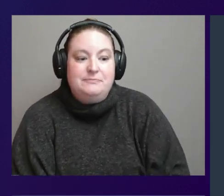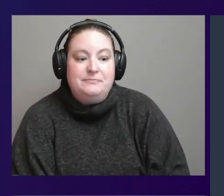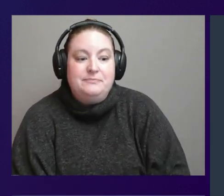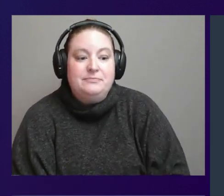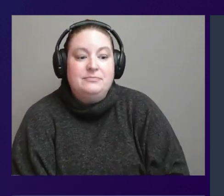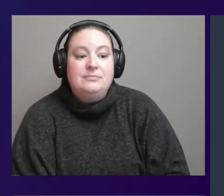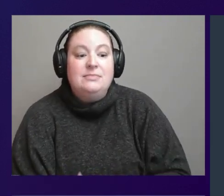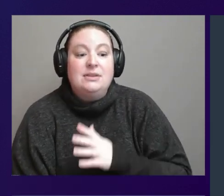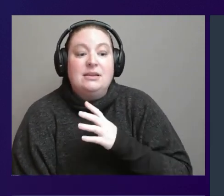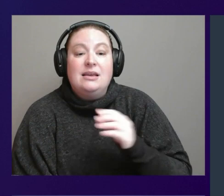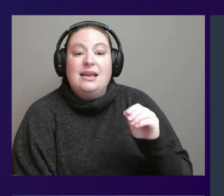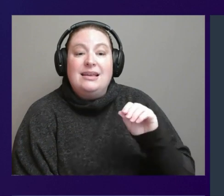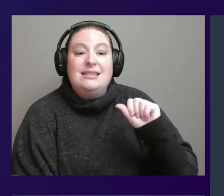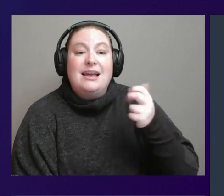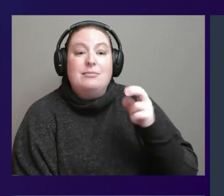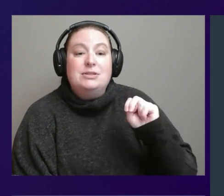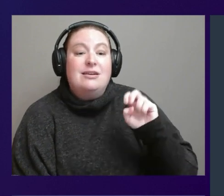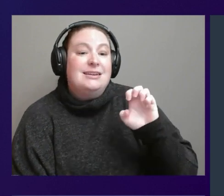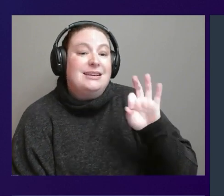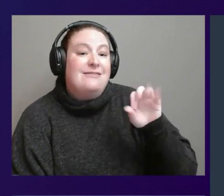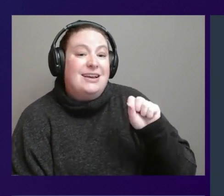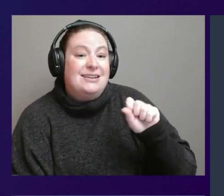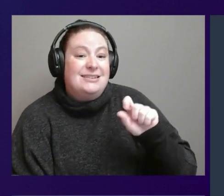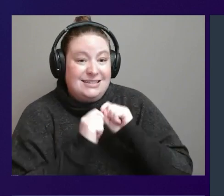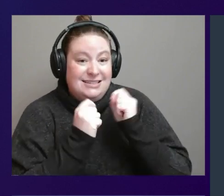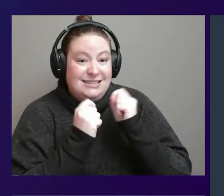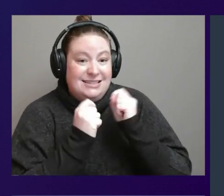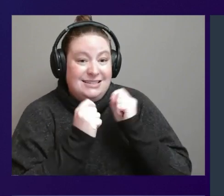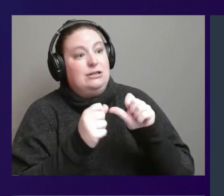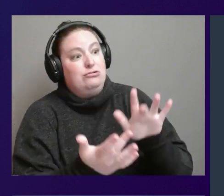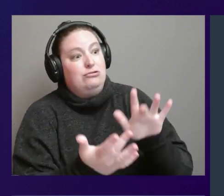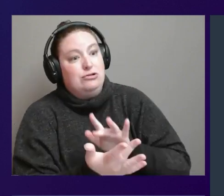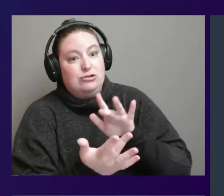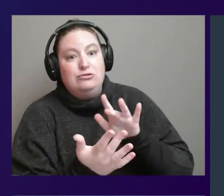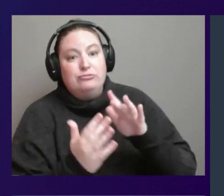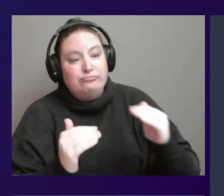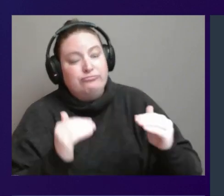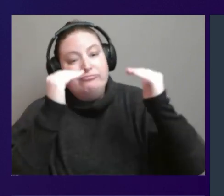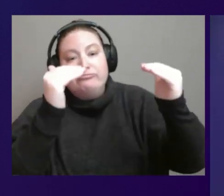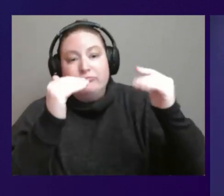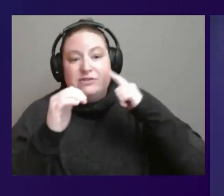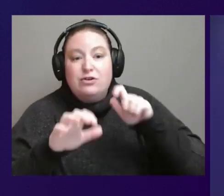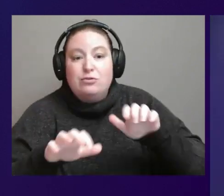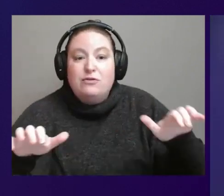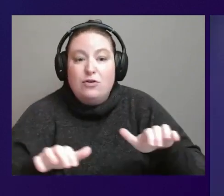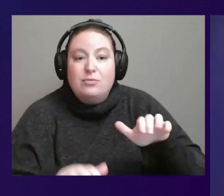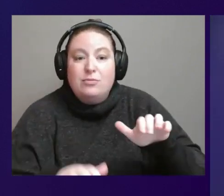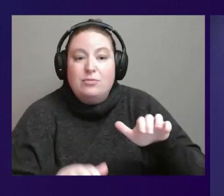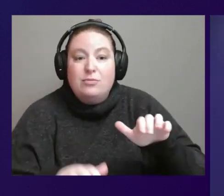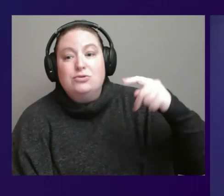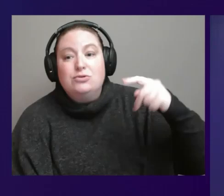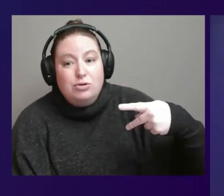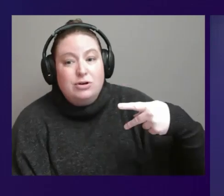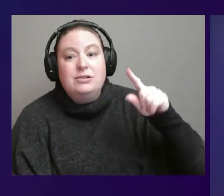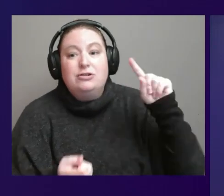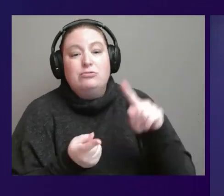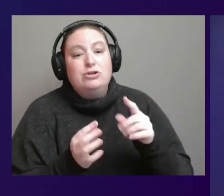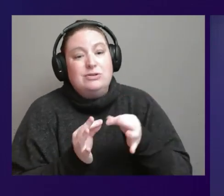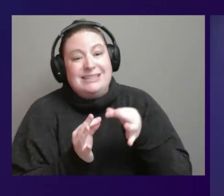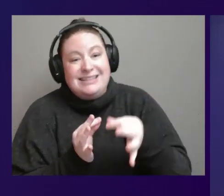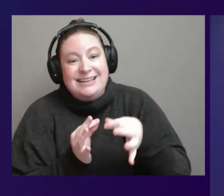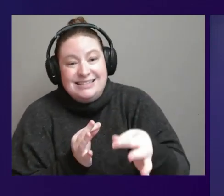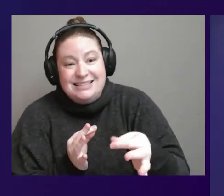Amazon EFS team continues to raise the bar on performance, throughput, and lowering latency and increasing